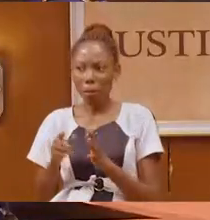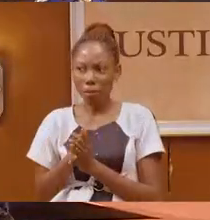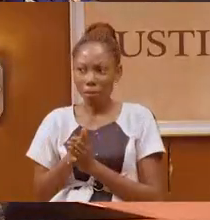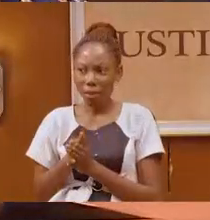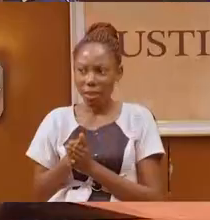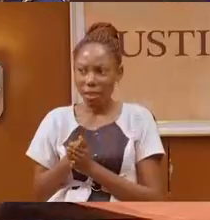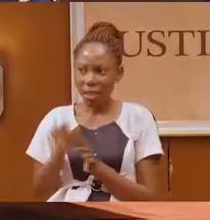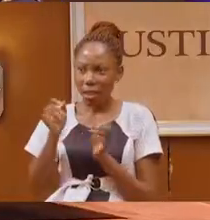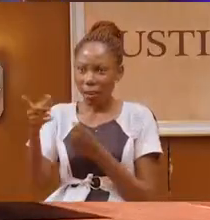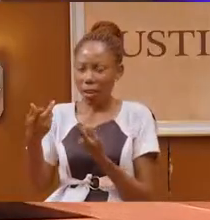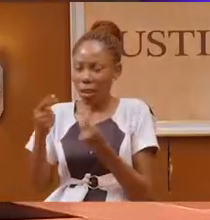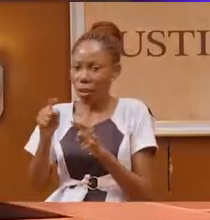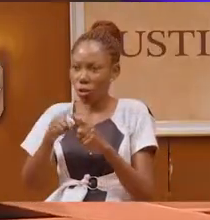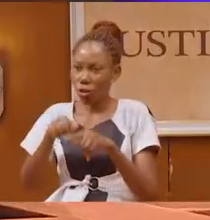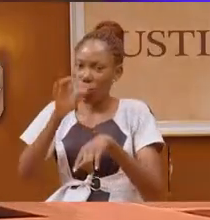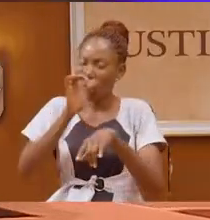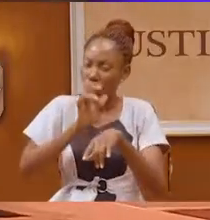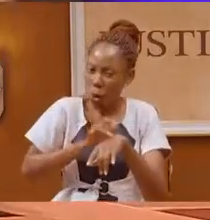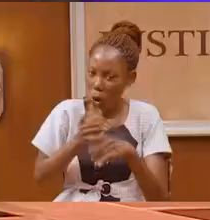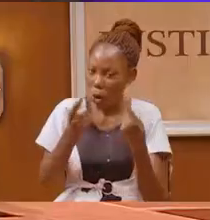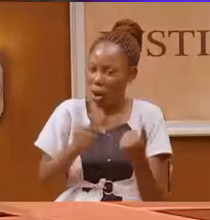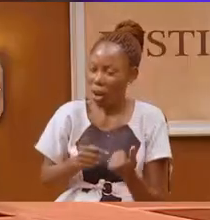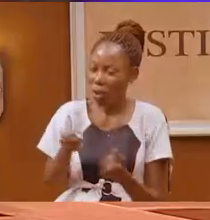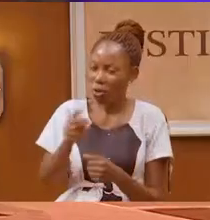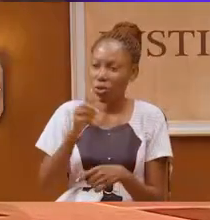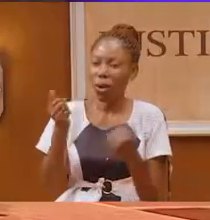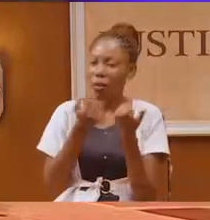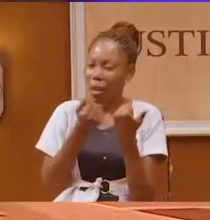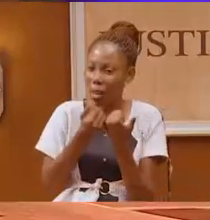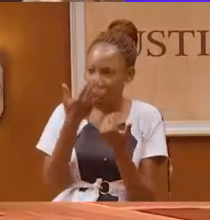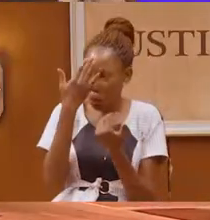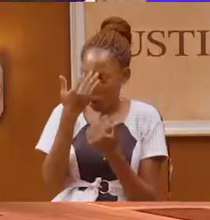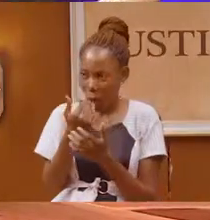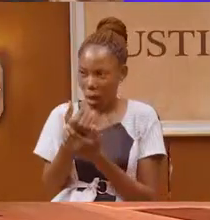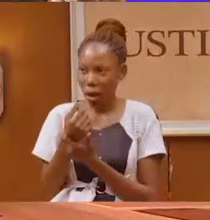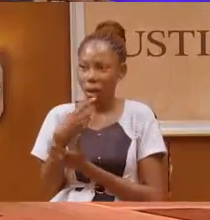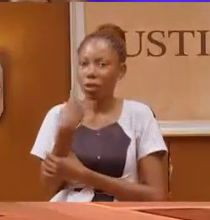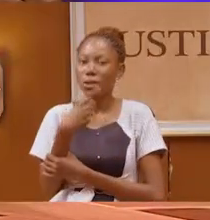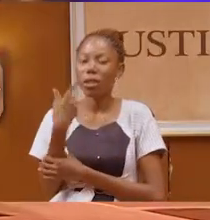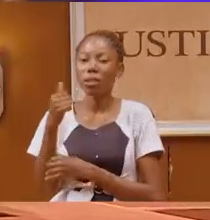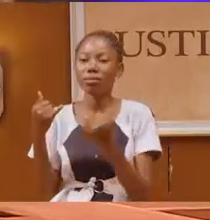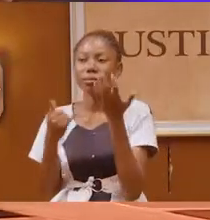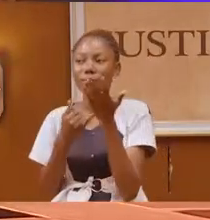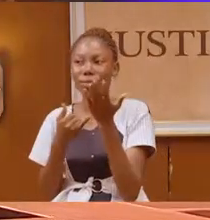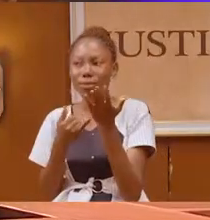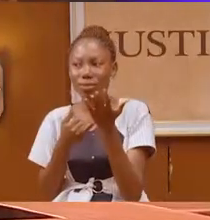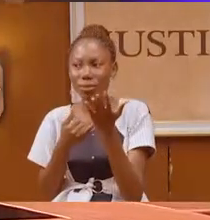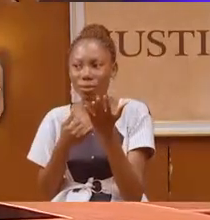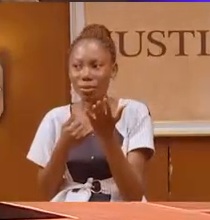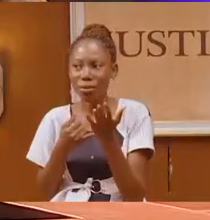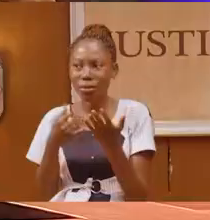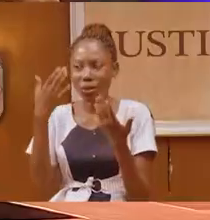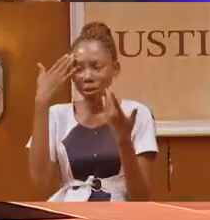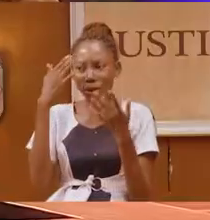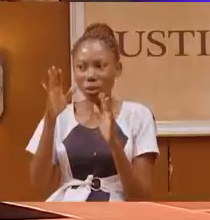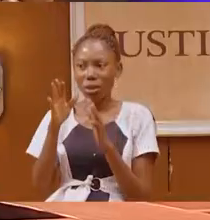If I try to intervene, please, this thing, but in short, the other day, the woman, the other sister, I think it's about seven